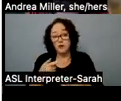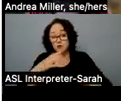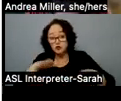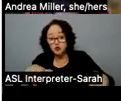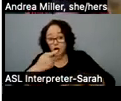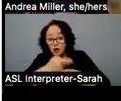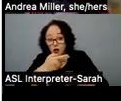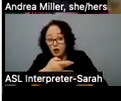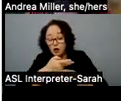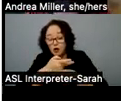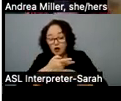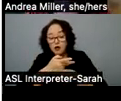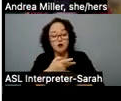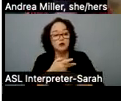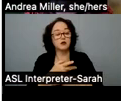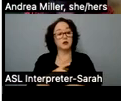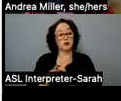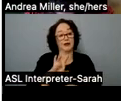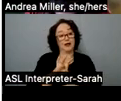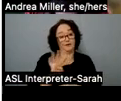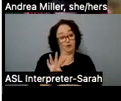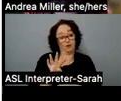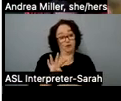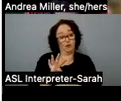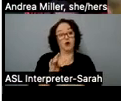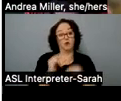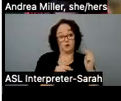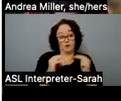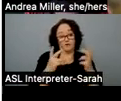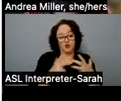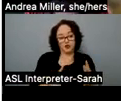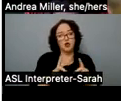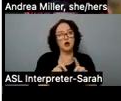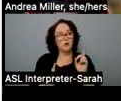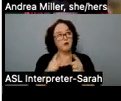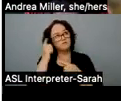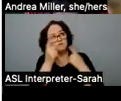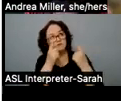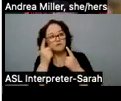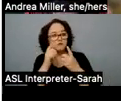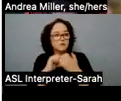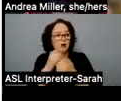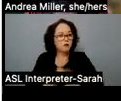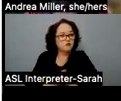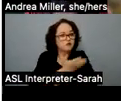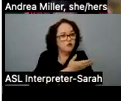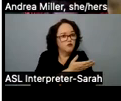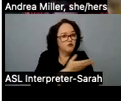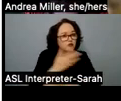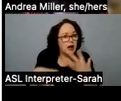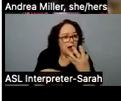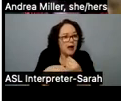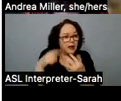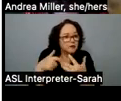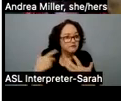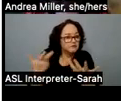these 84 are how can we make them even better? And what else can we do? And again, so these pictures of interior of units,